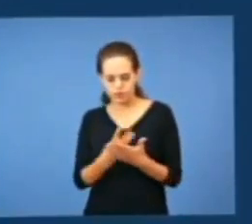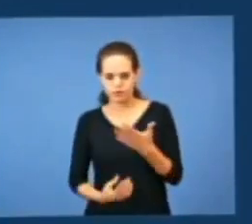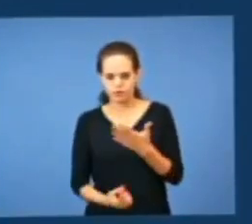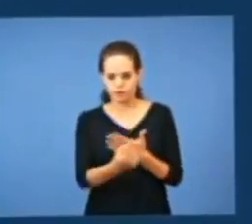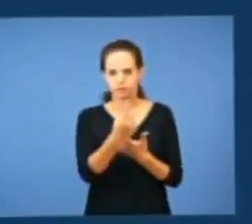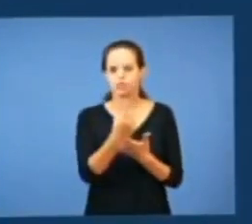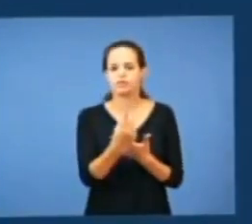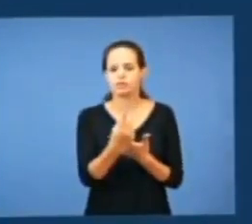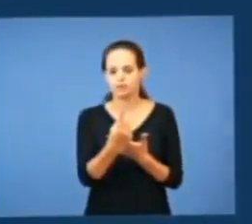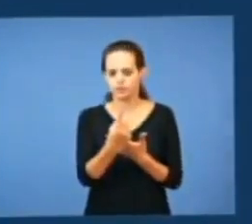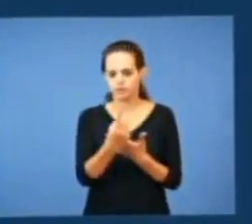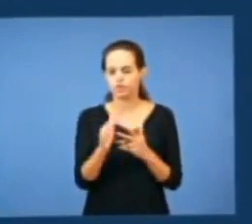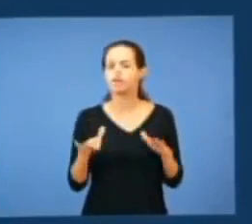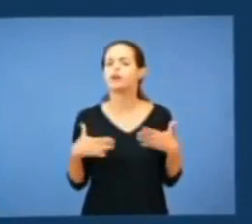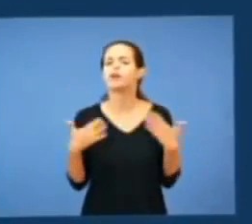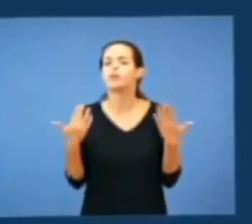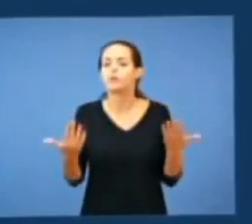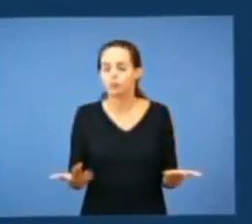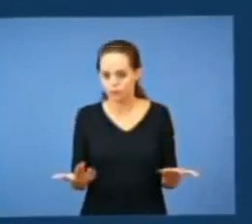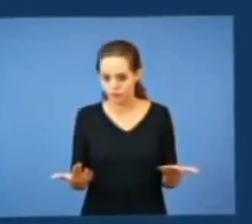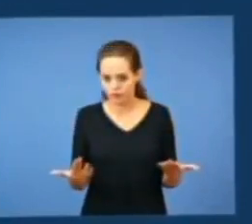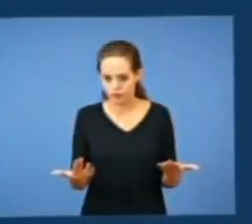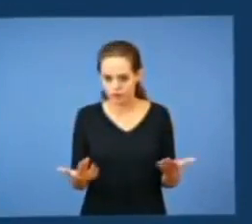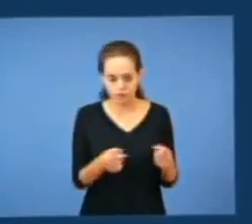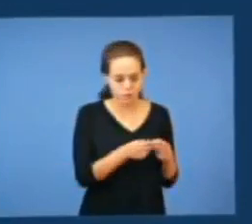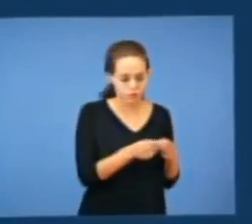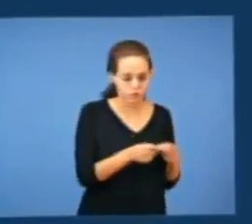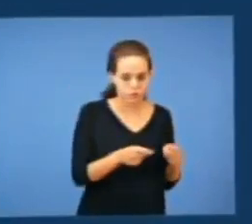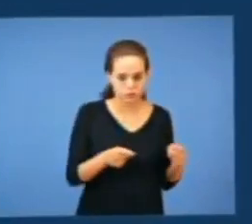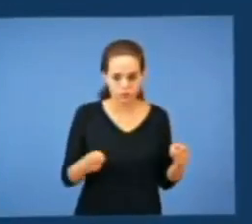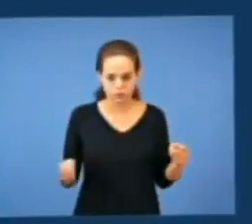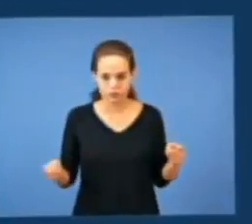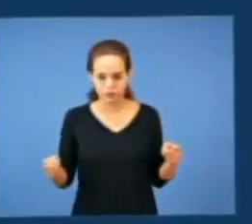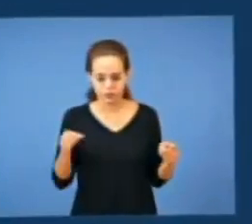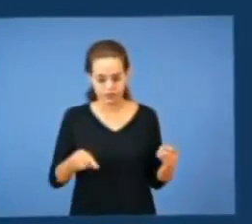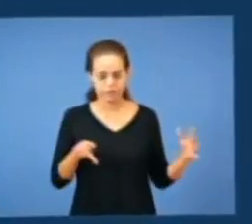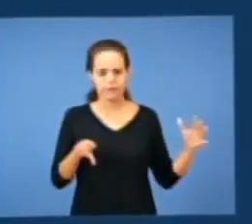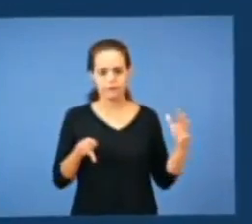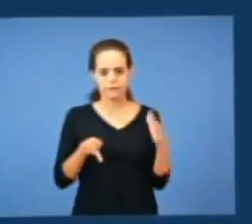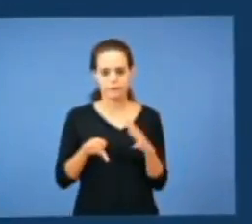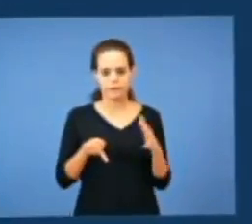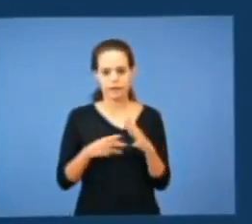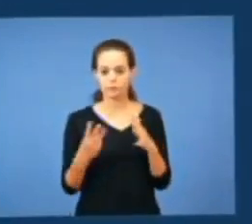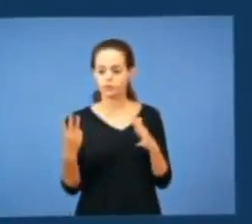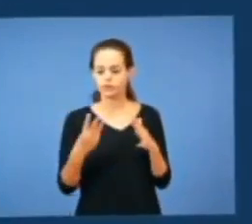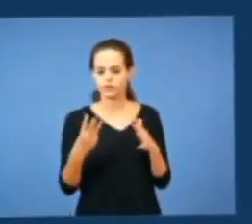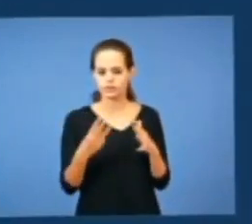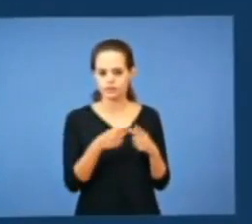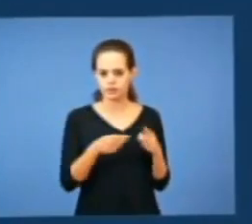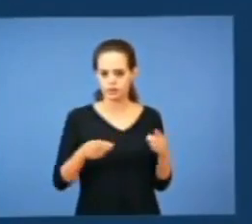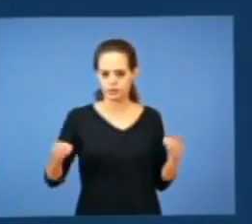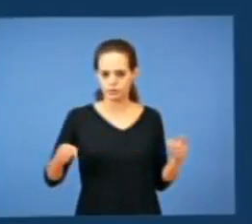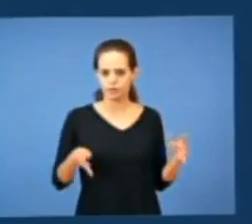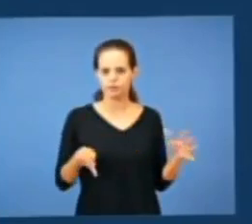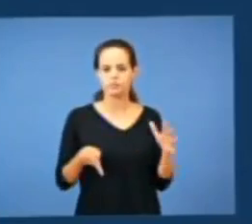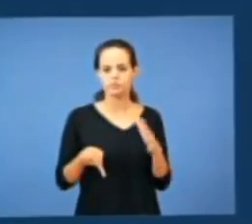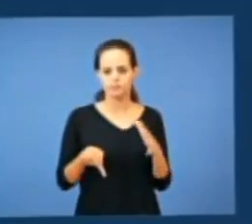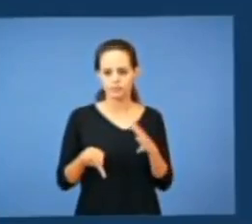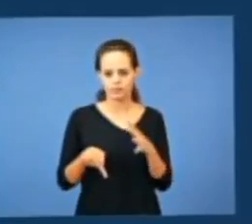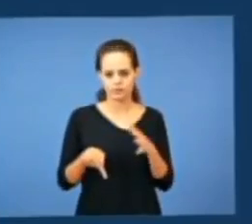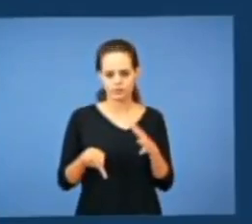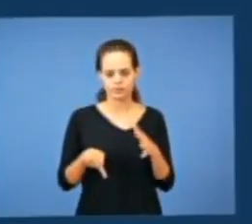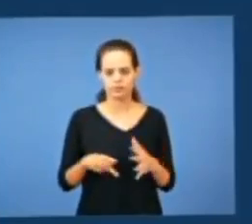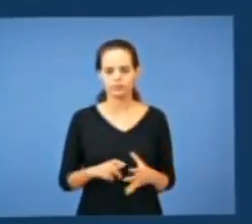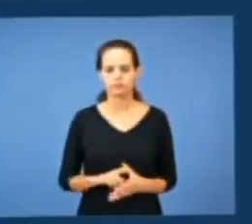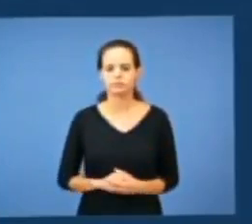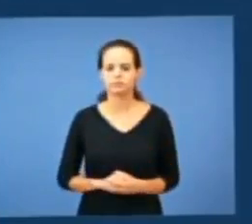of Trinity was the main target of the reaction of the world and the period of Pergamum. Was this